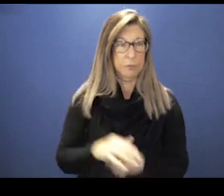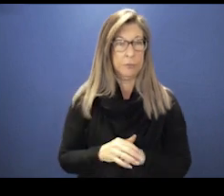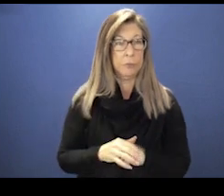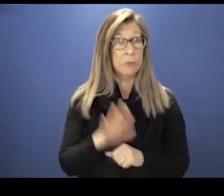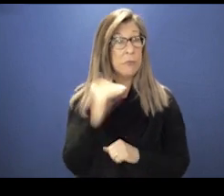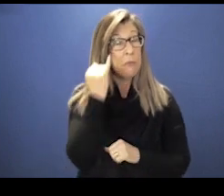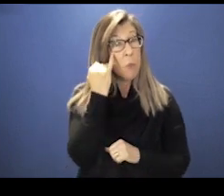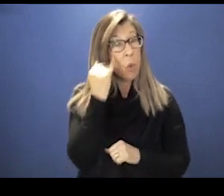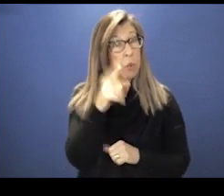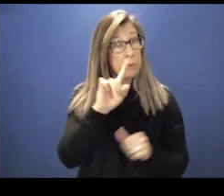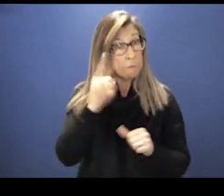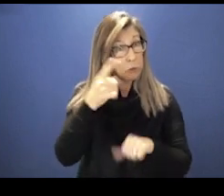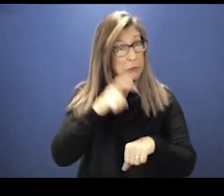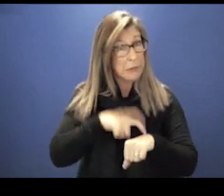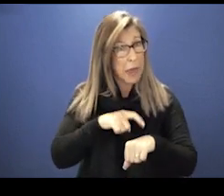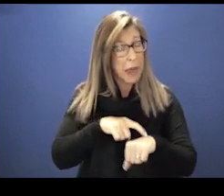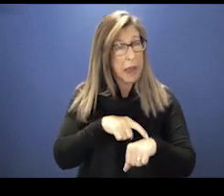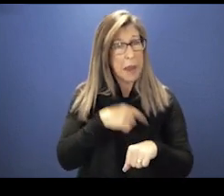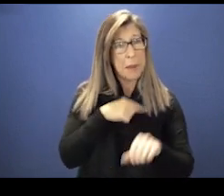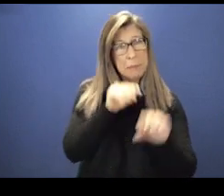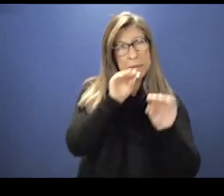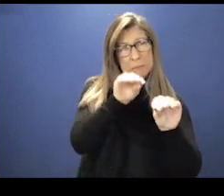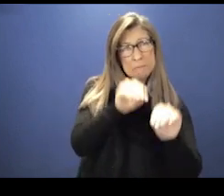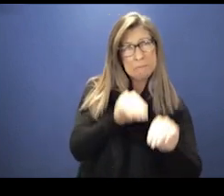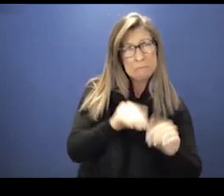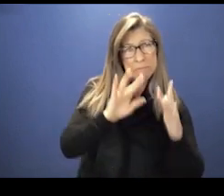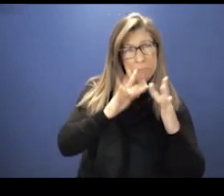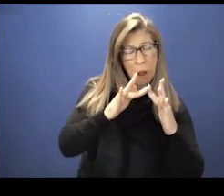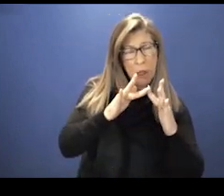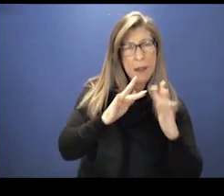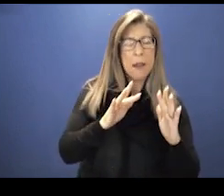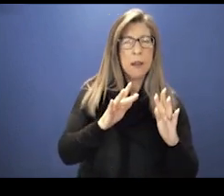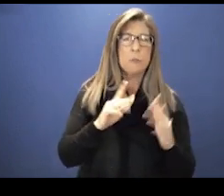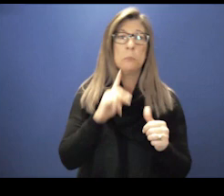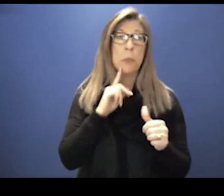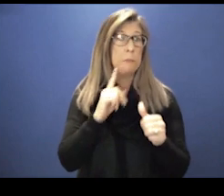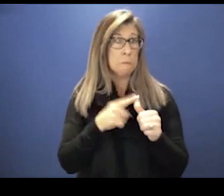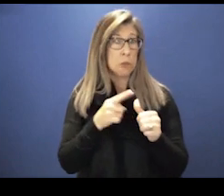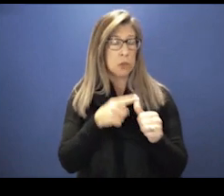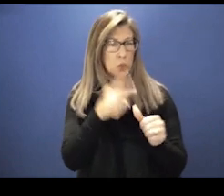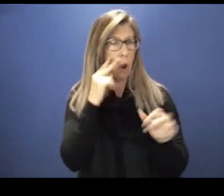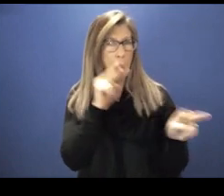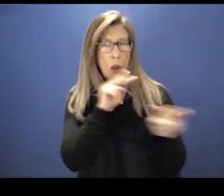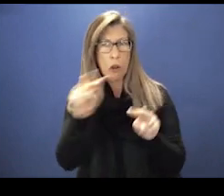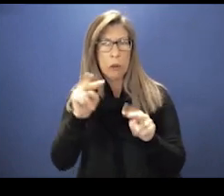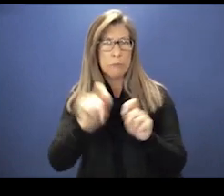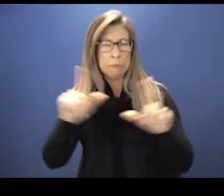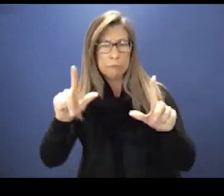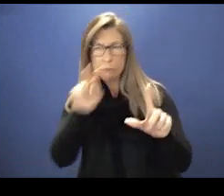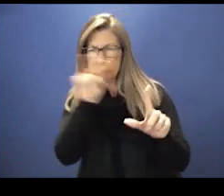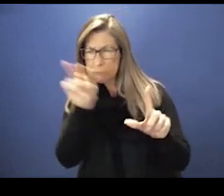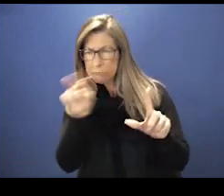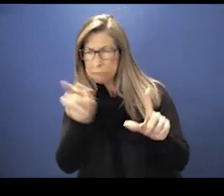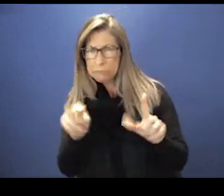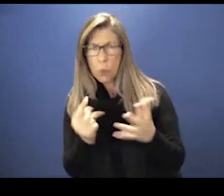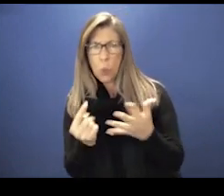If this is your first time using the digital application, you may wish to review the information on the landing